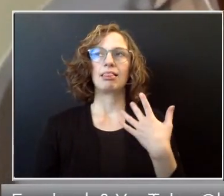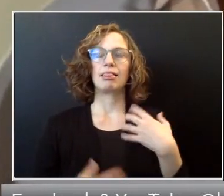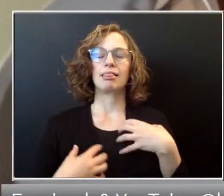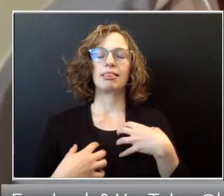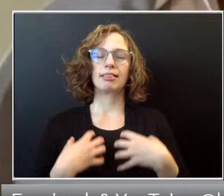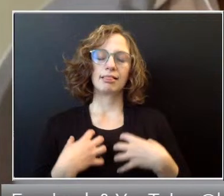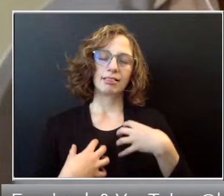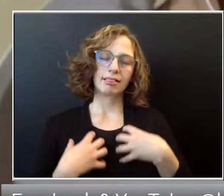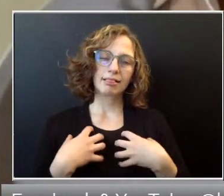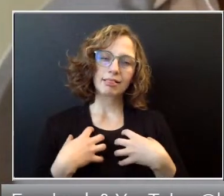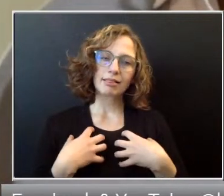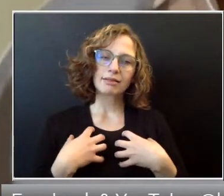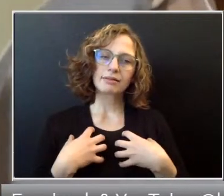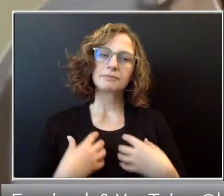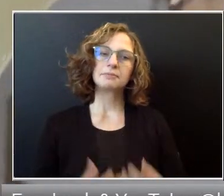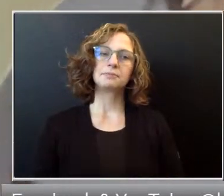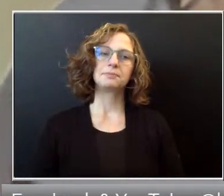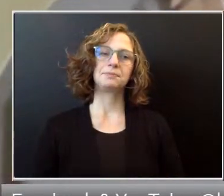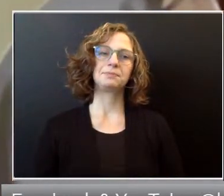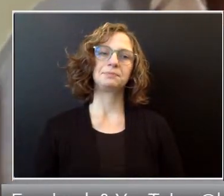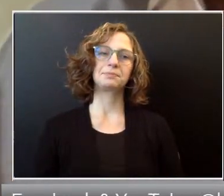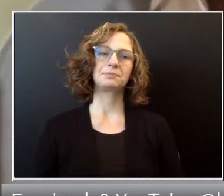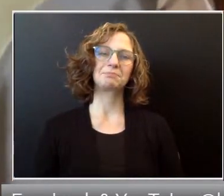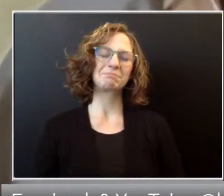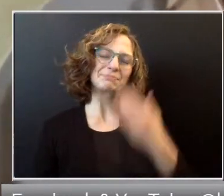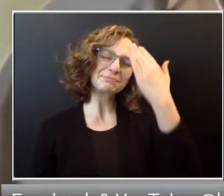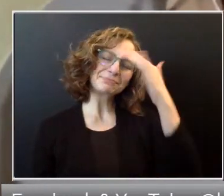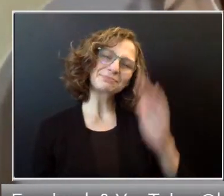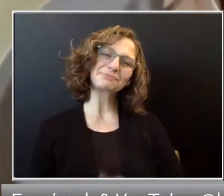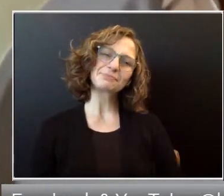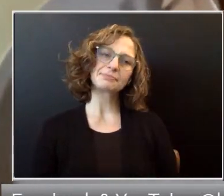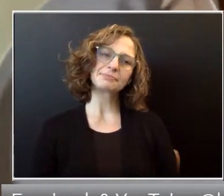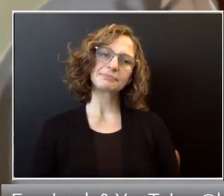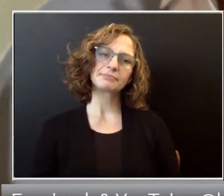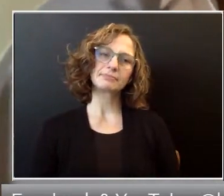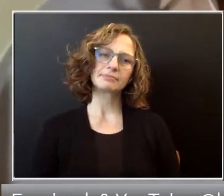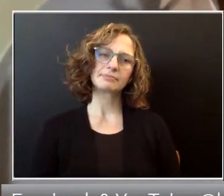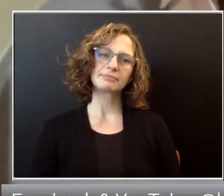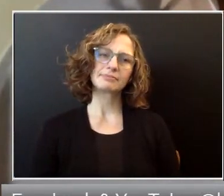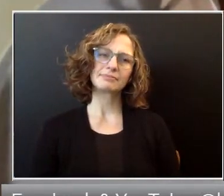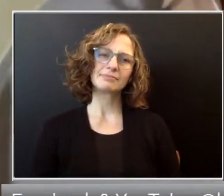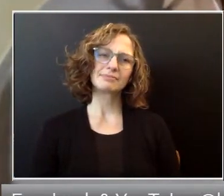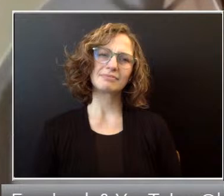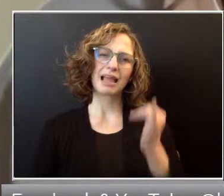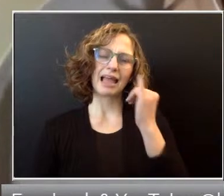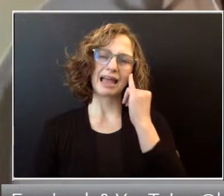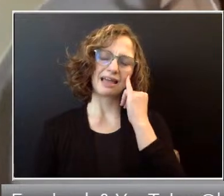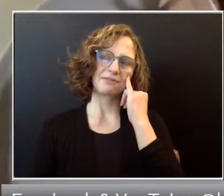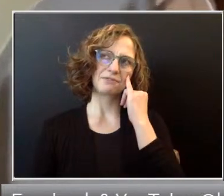emotions. I don't know. I just don't know. if it'll bring up